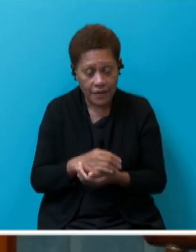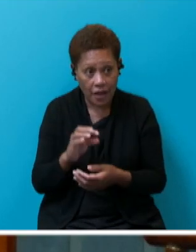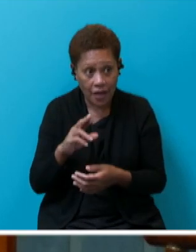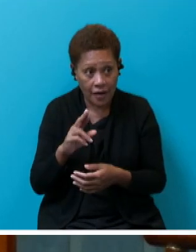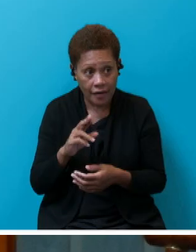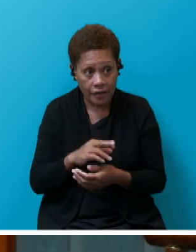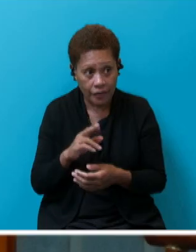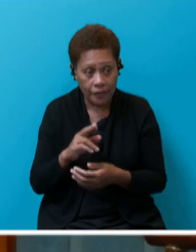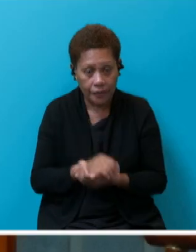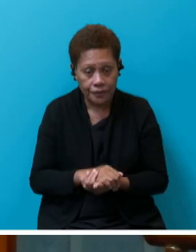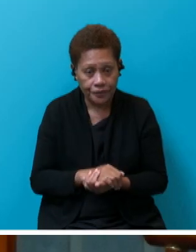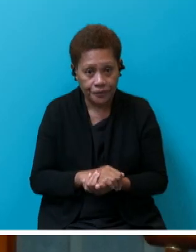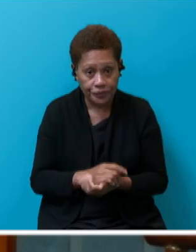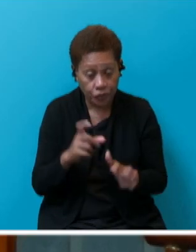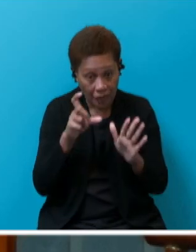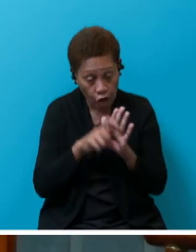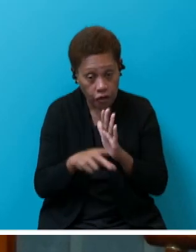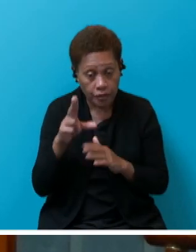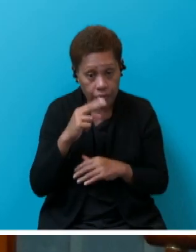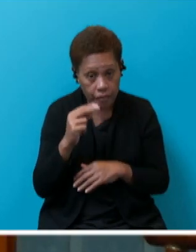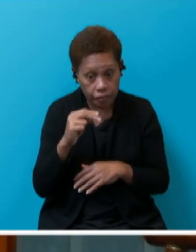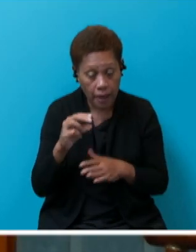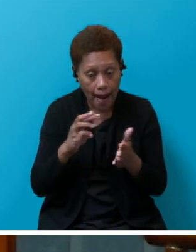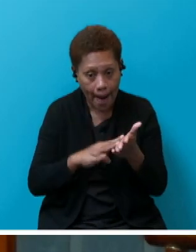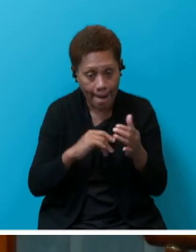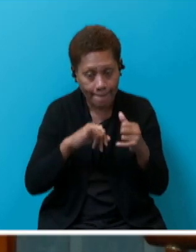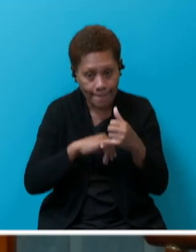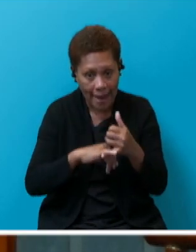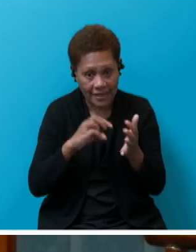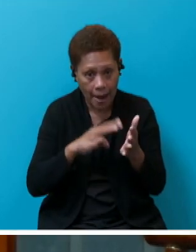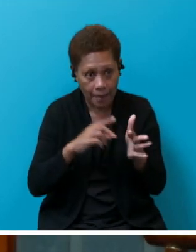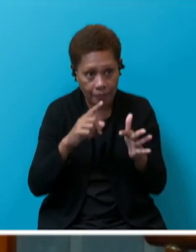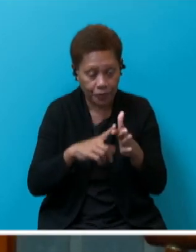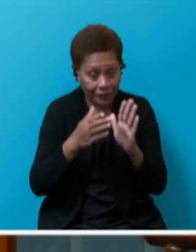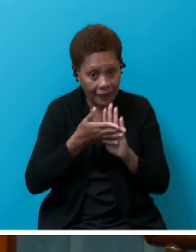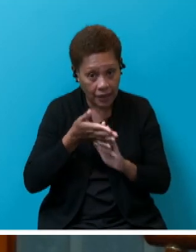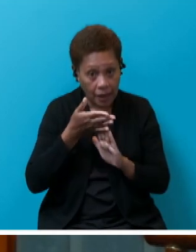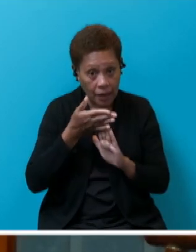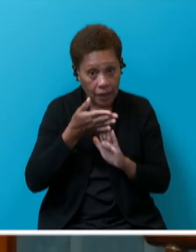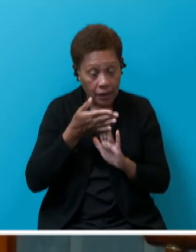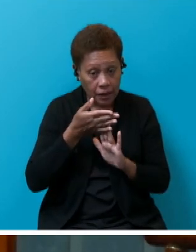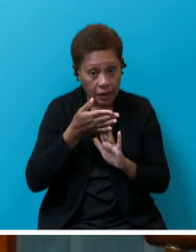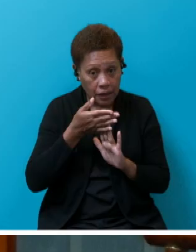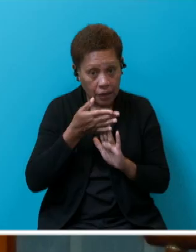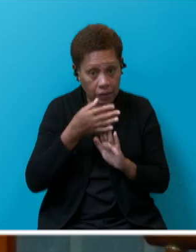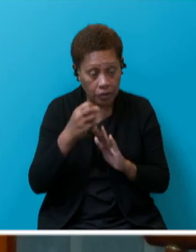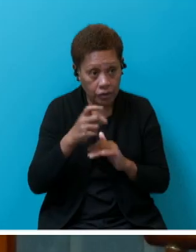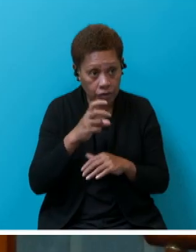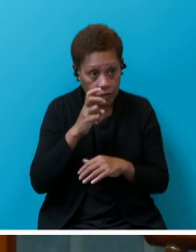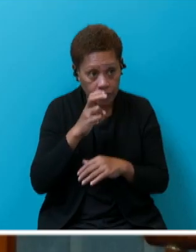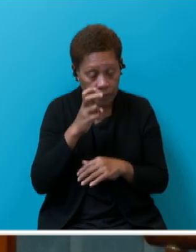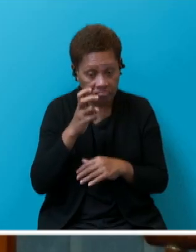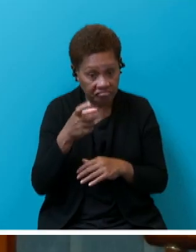of borrowing for the MSMEs is high and collateral requirements are stringent if you go to any